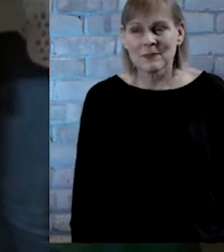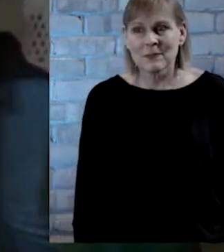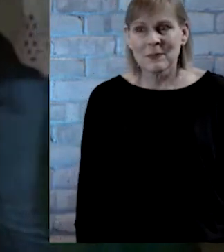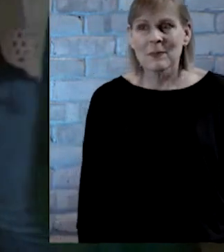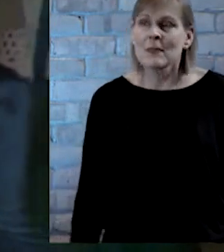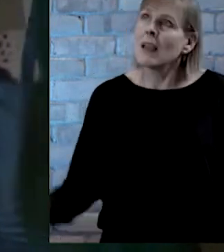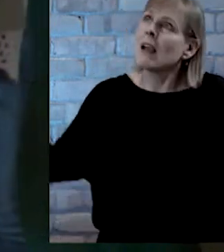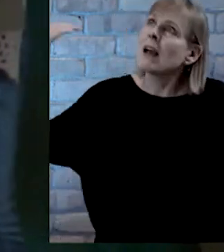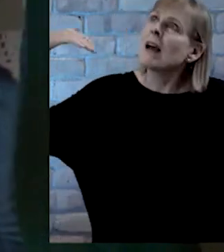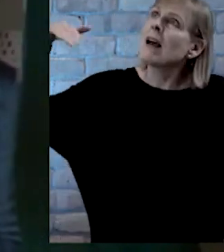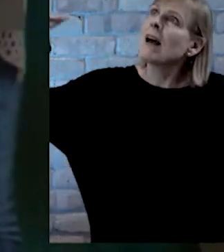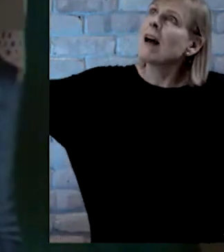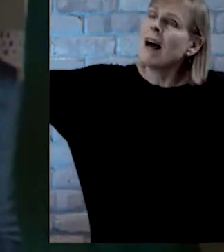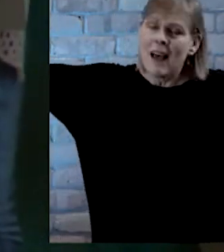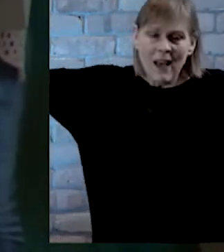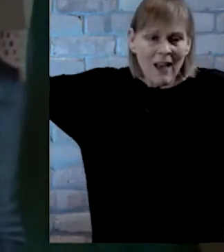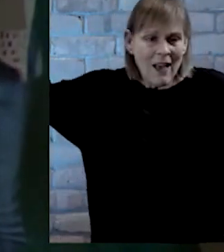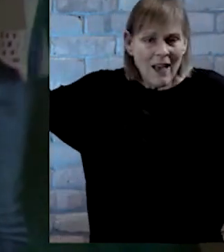sight. Angels